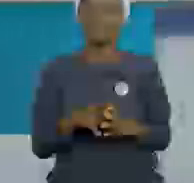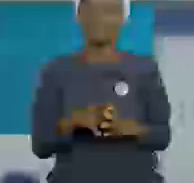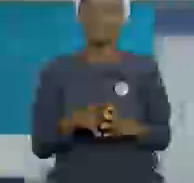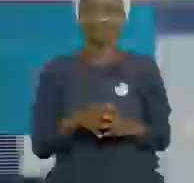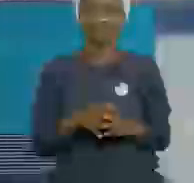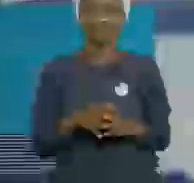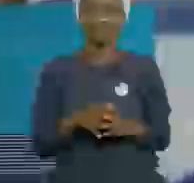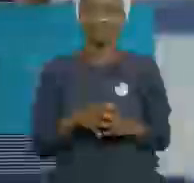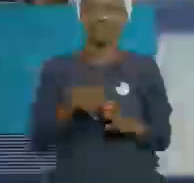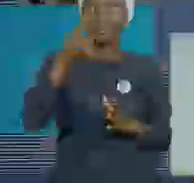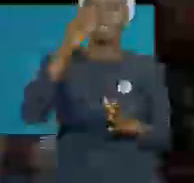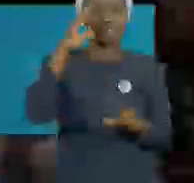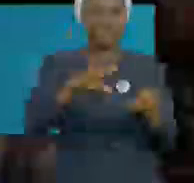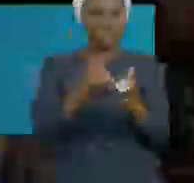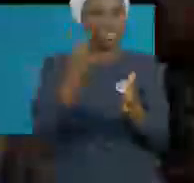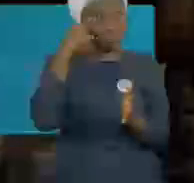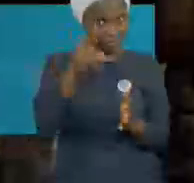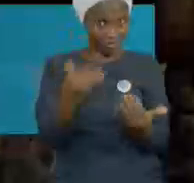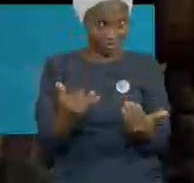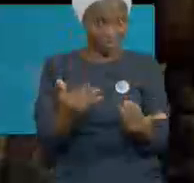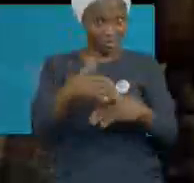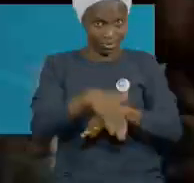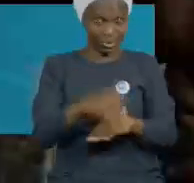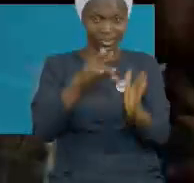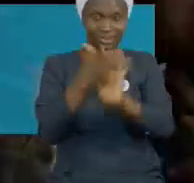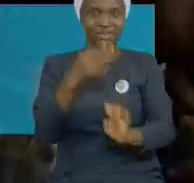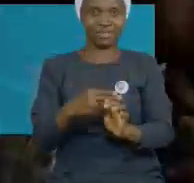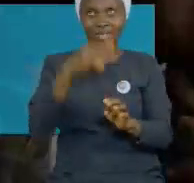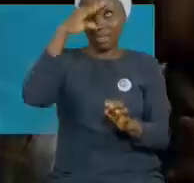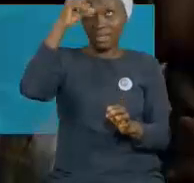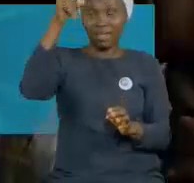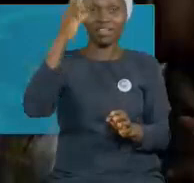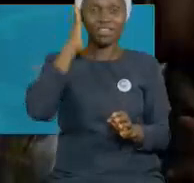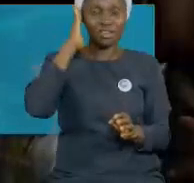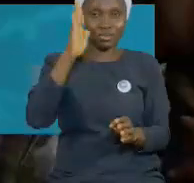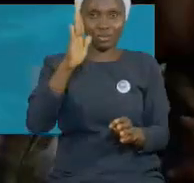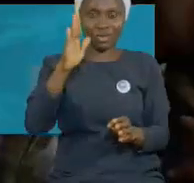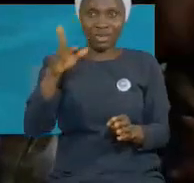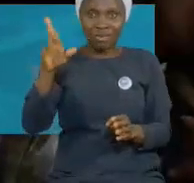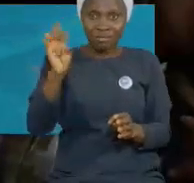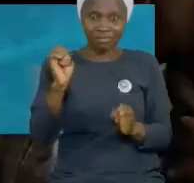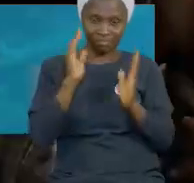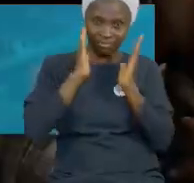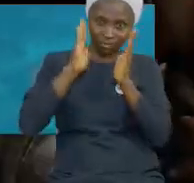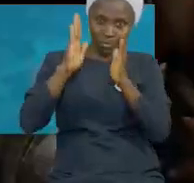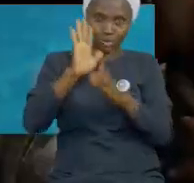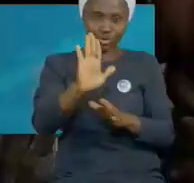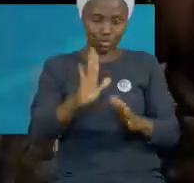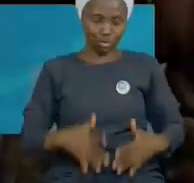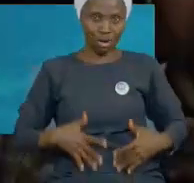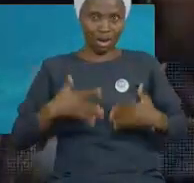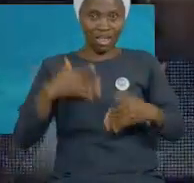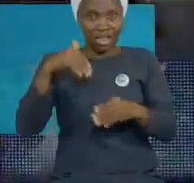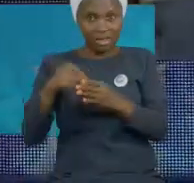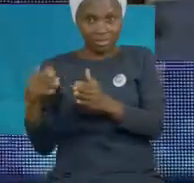He will do it for you tonight. He will retune, He will refocus your life in the direction of the